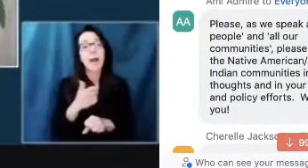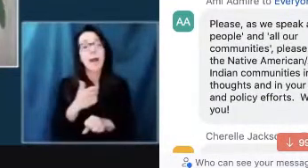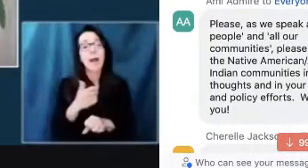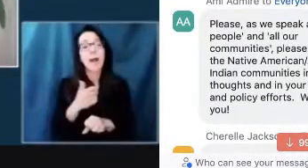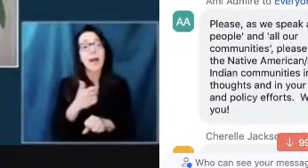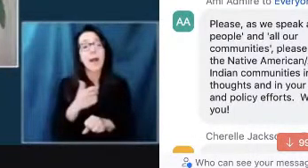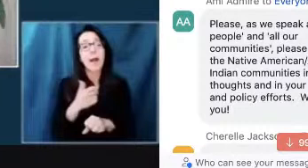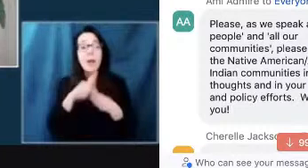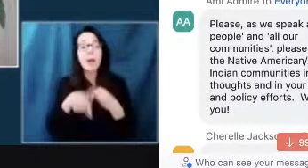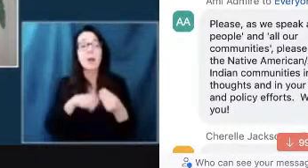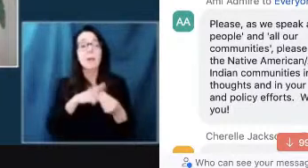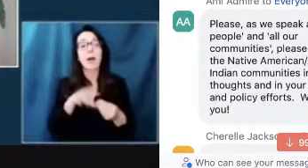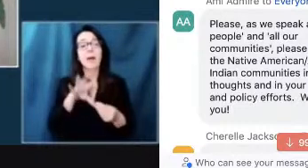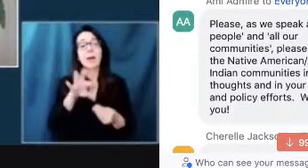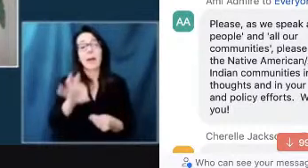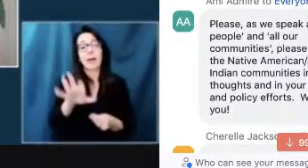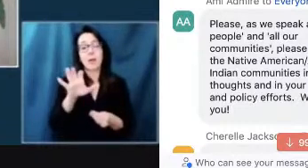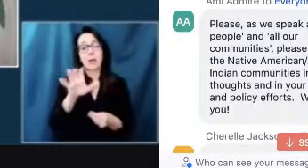You're